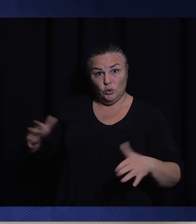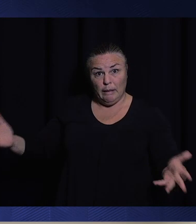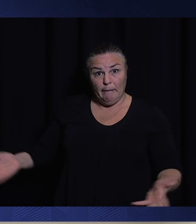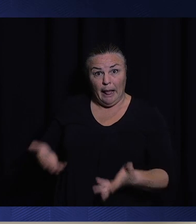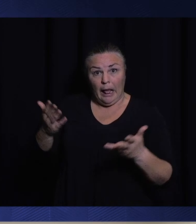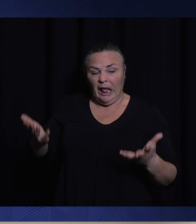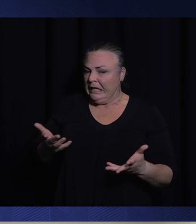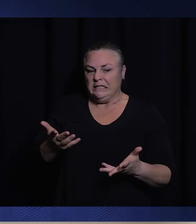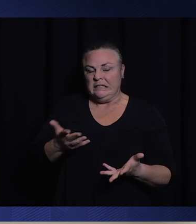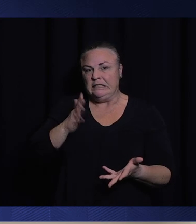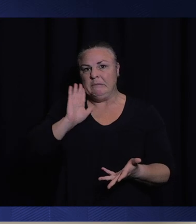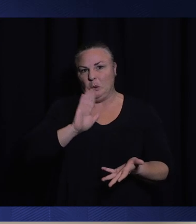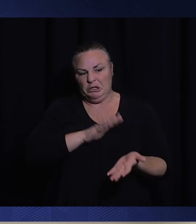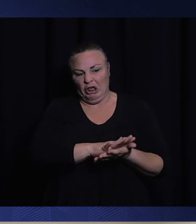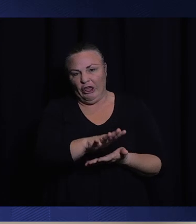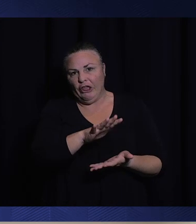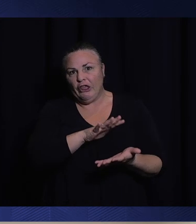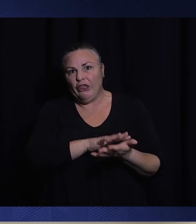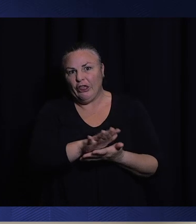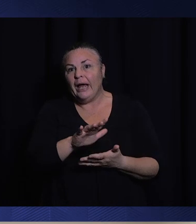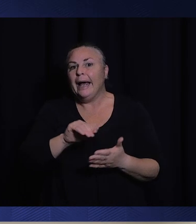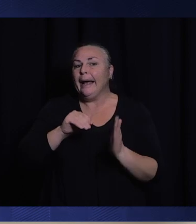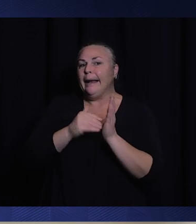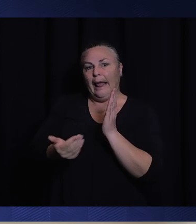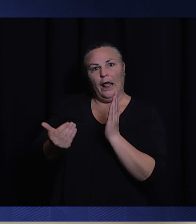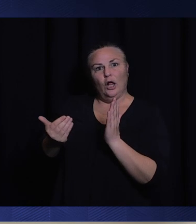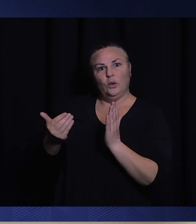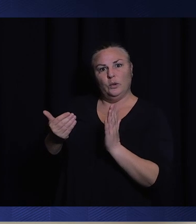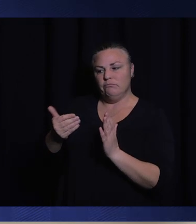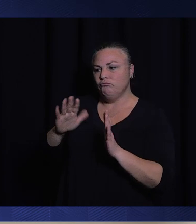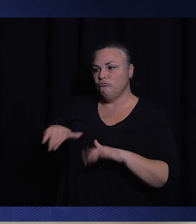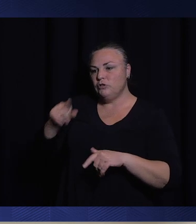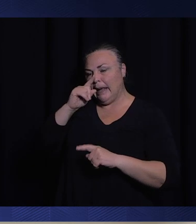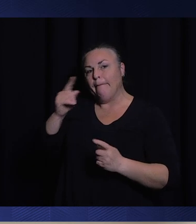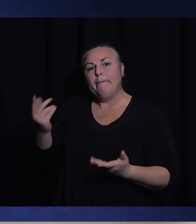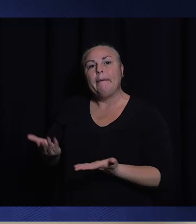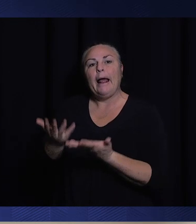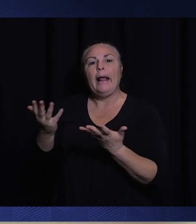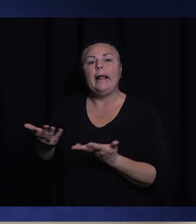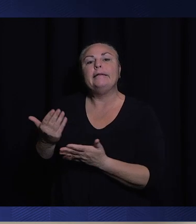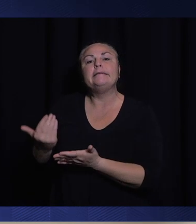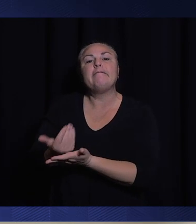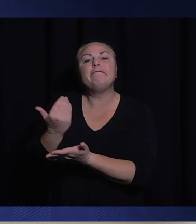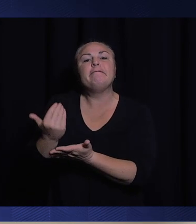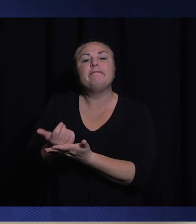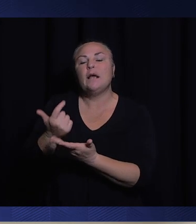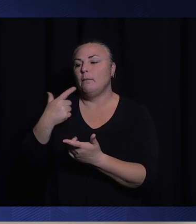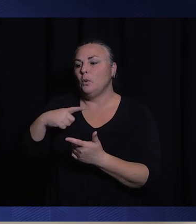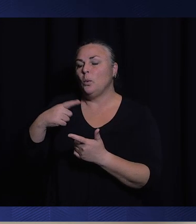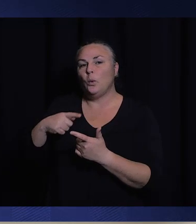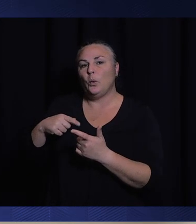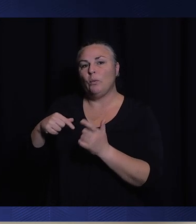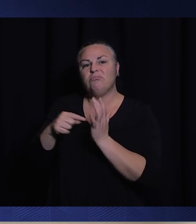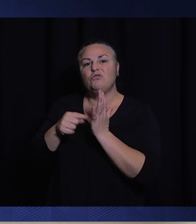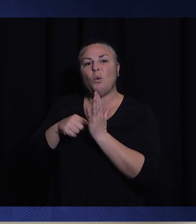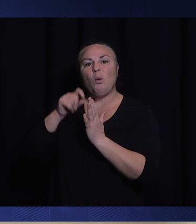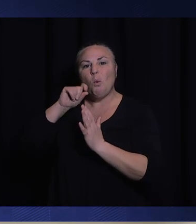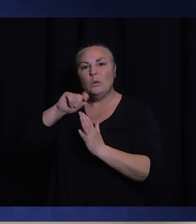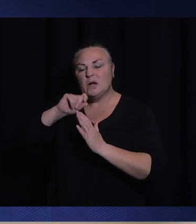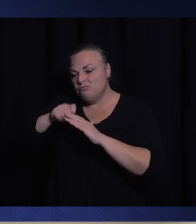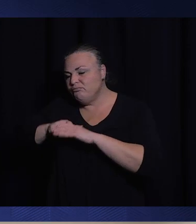and the biomimicry of natural processes that support the ecosystem services through their inclusion in